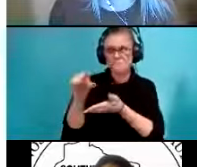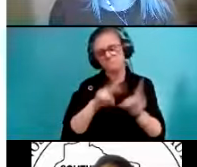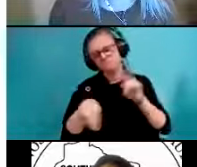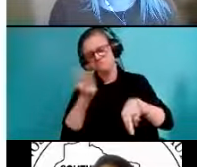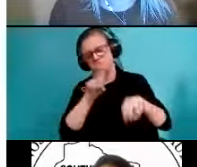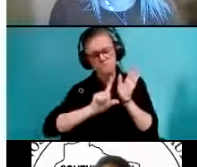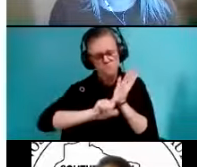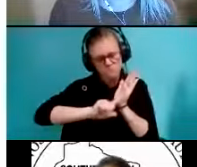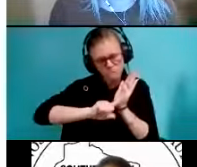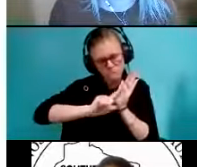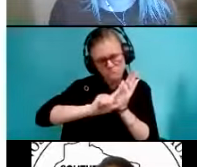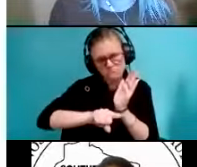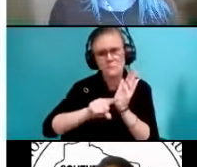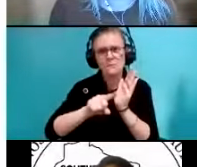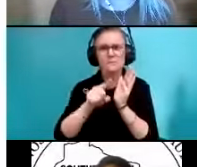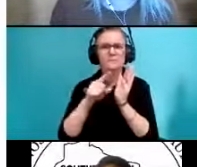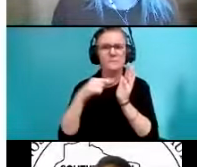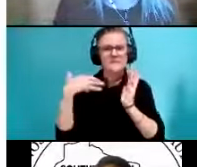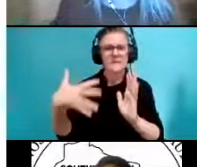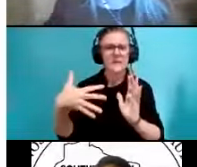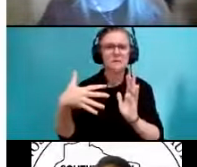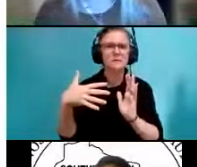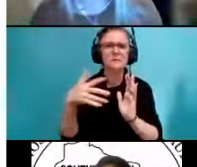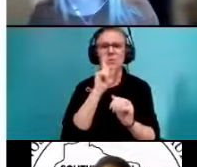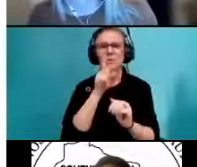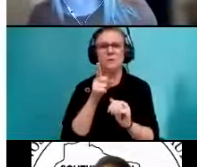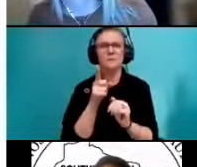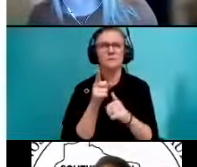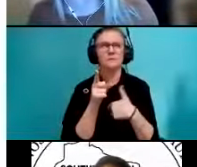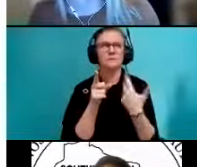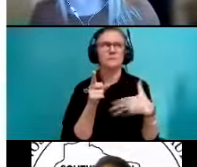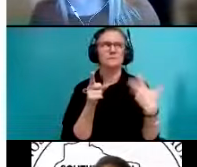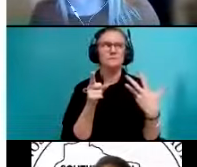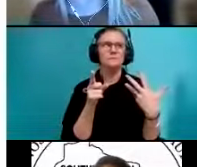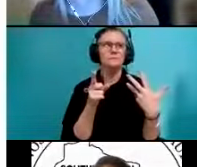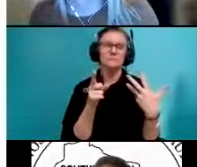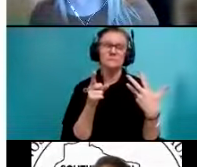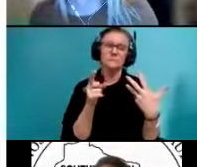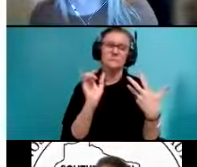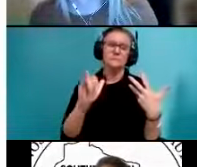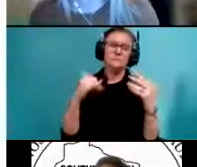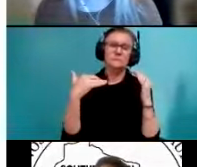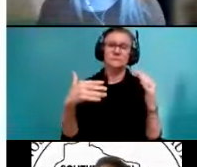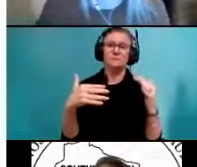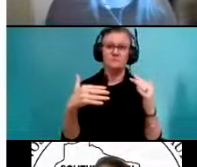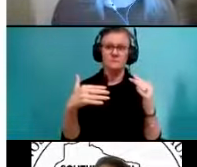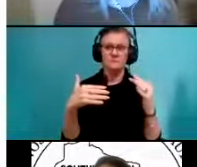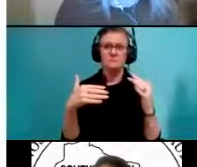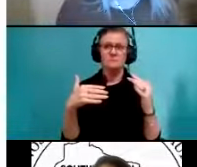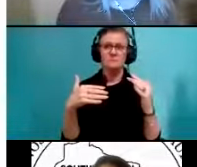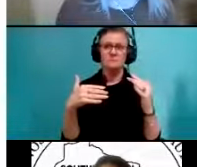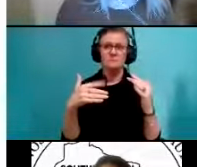this transit enhancement study. And so the transit enhancement study goes along and